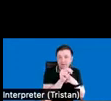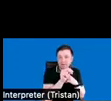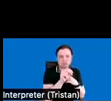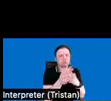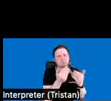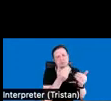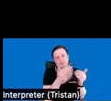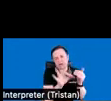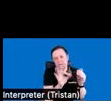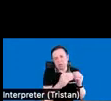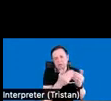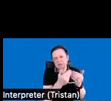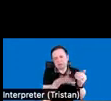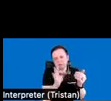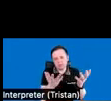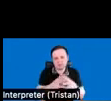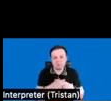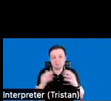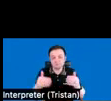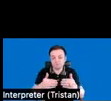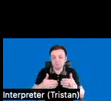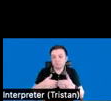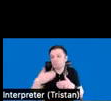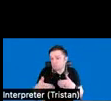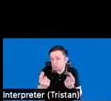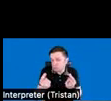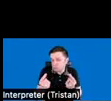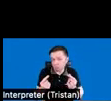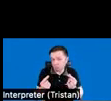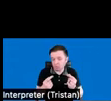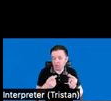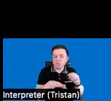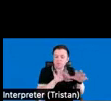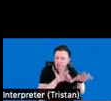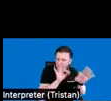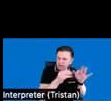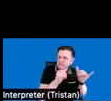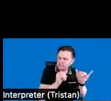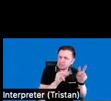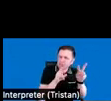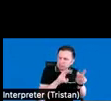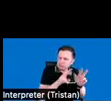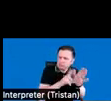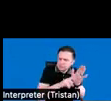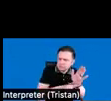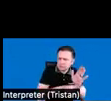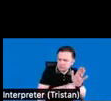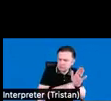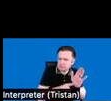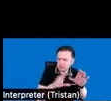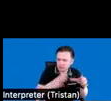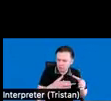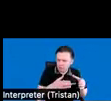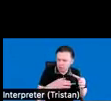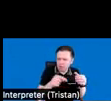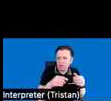So where do we go next? Based on the findings, so we're finalizing the analysis from the focus groups, and we next will conduct a Delphi